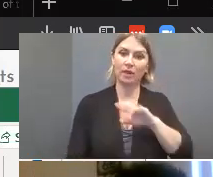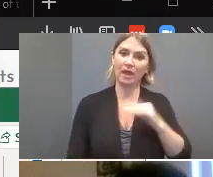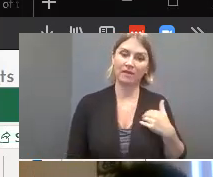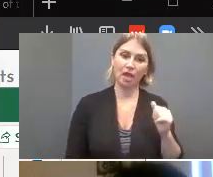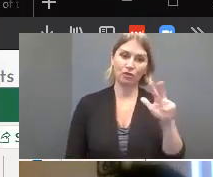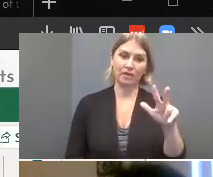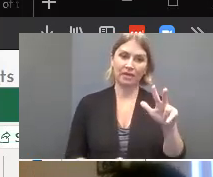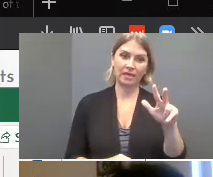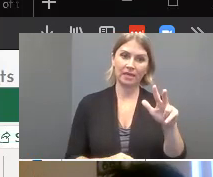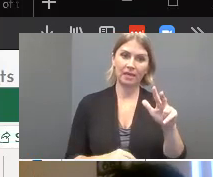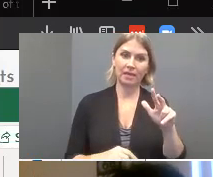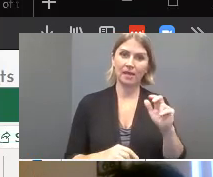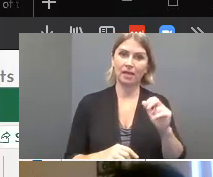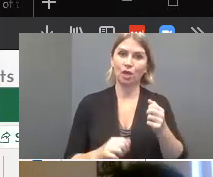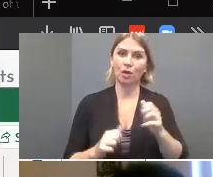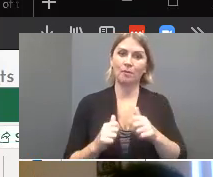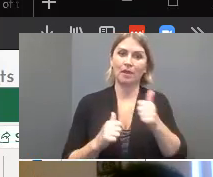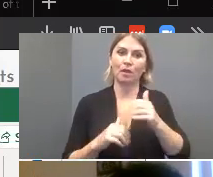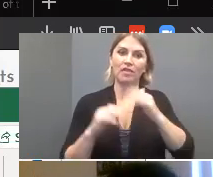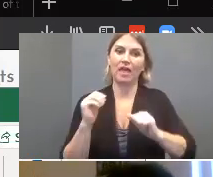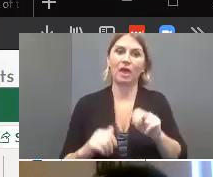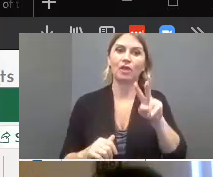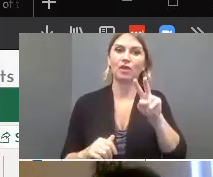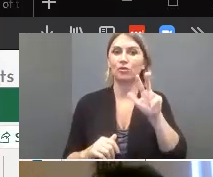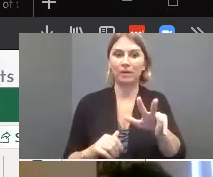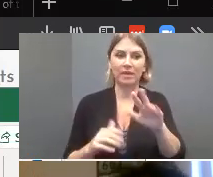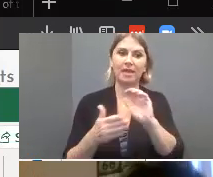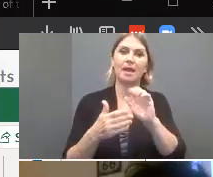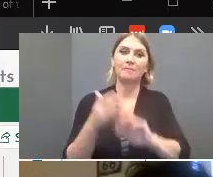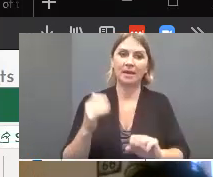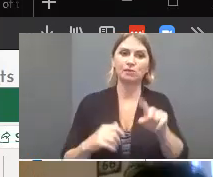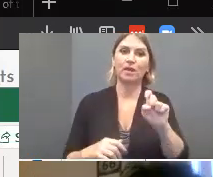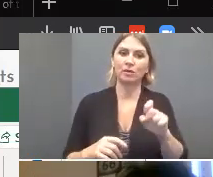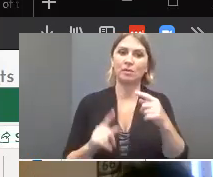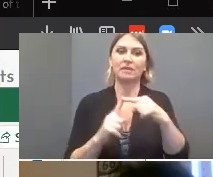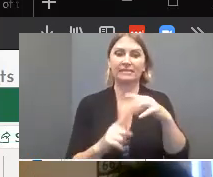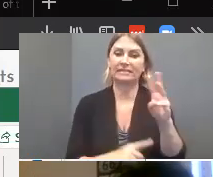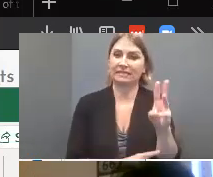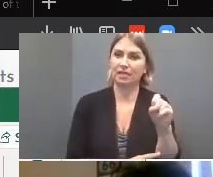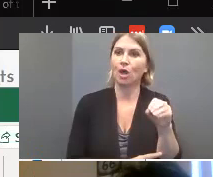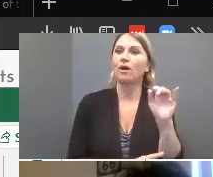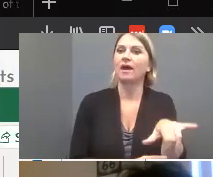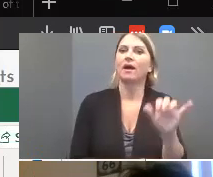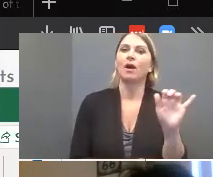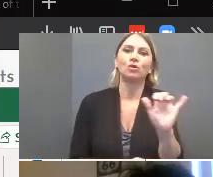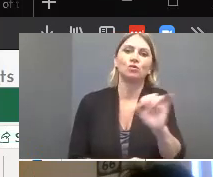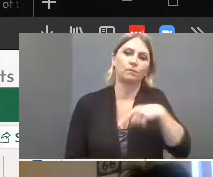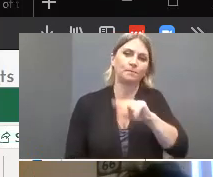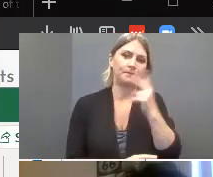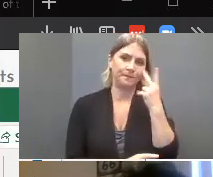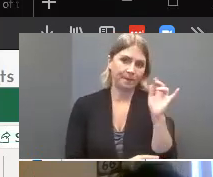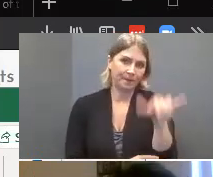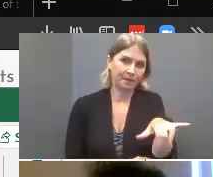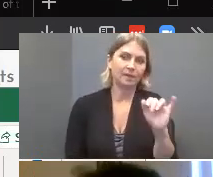greater than 3 minus 100 plus of 6. In that case also, we see that it